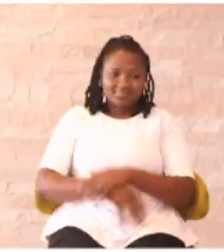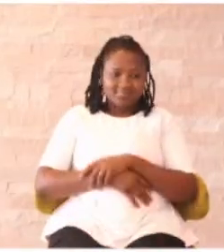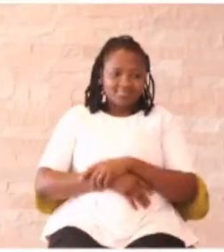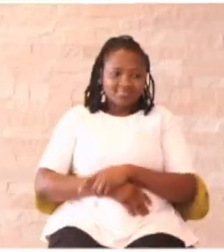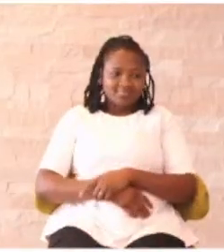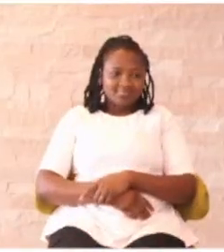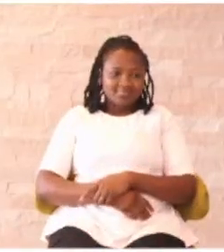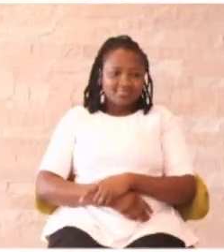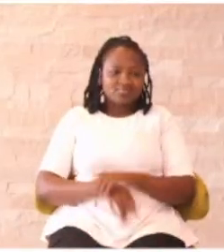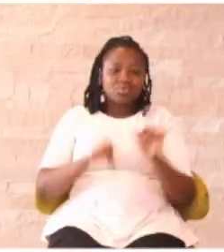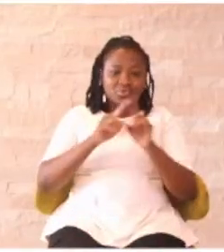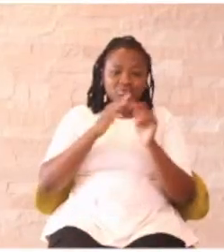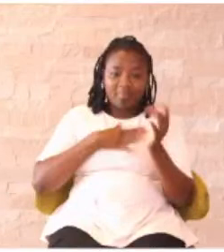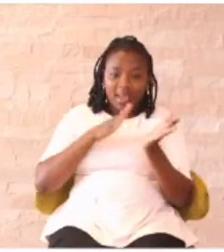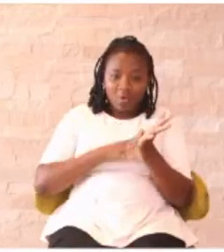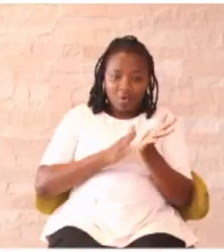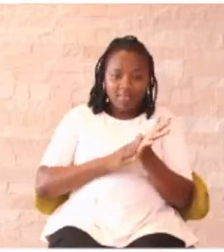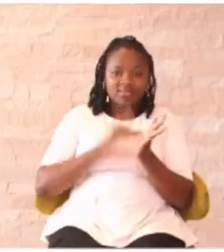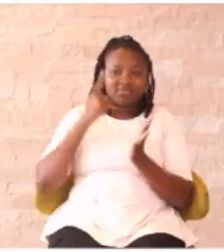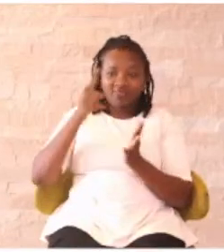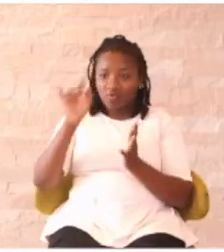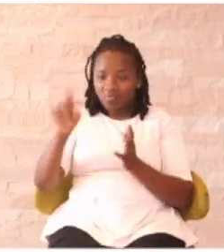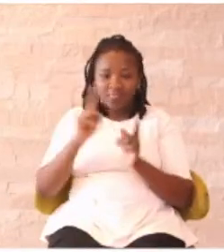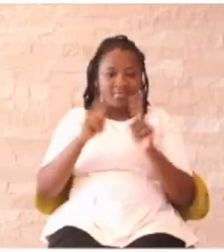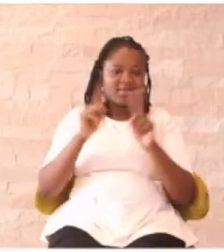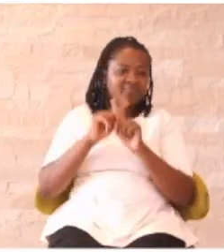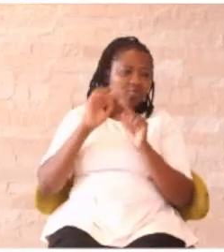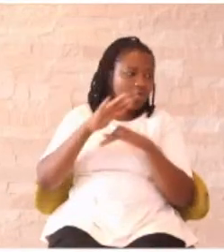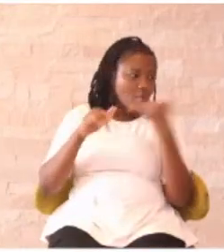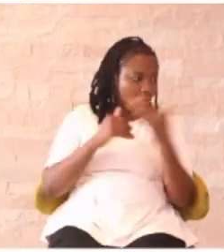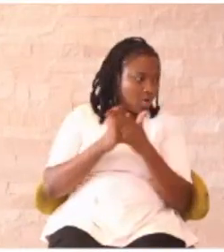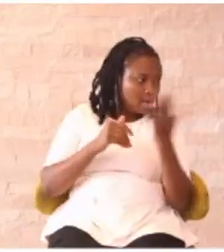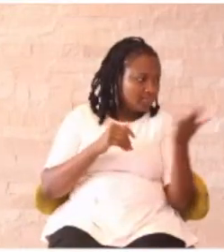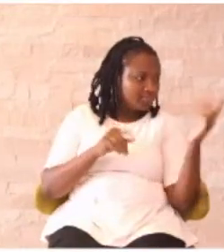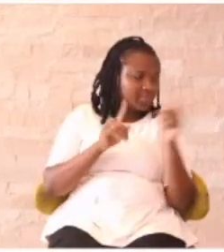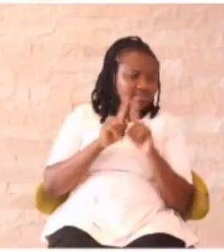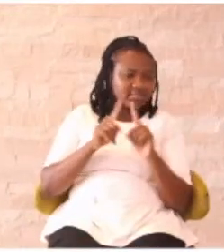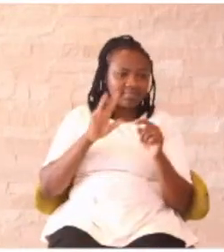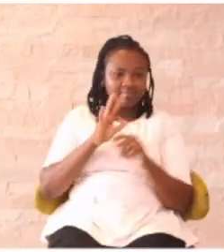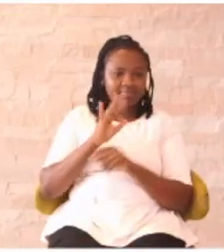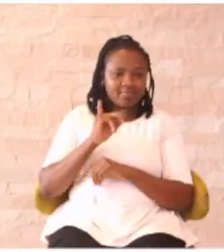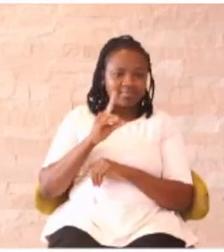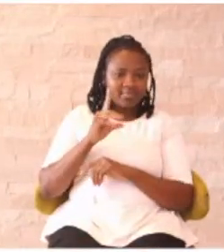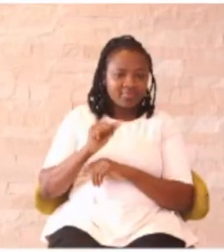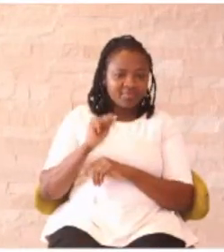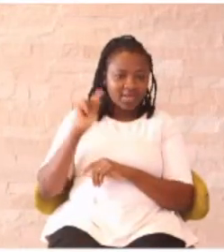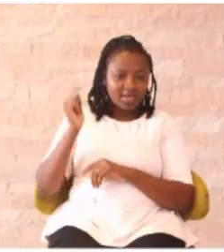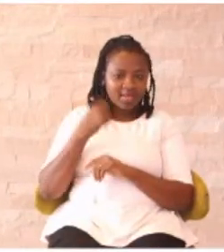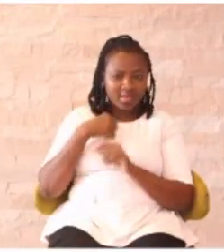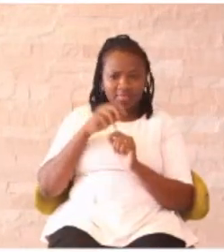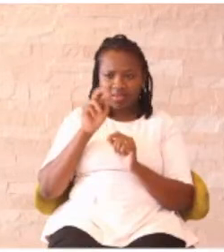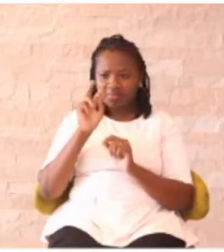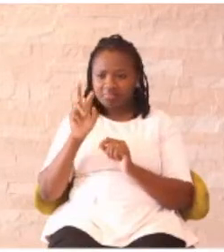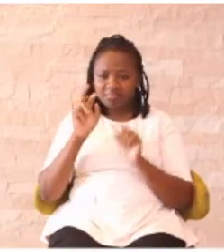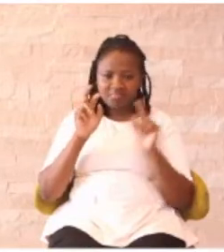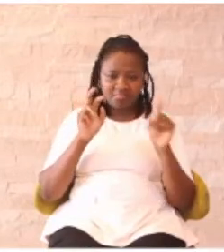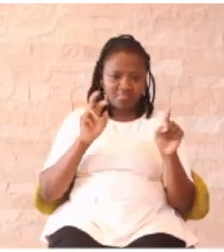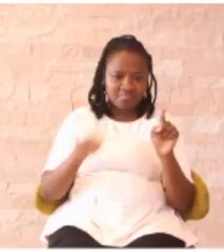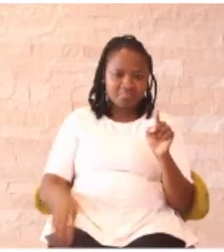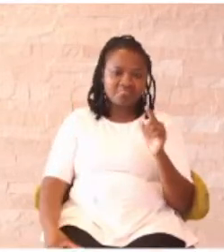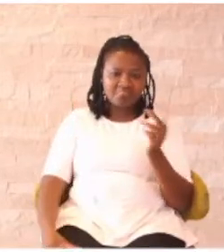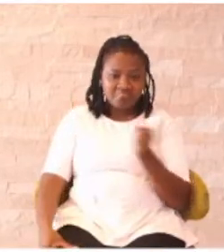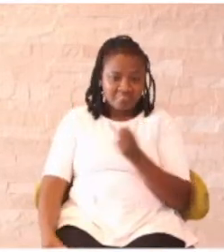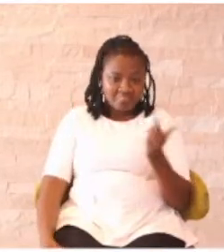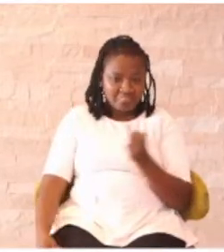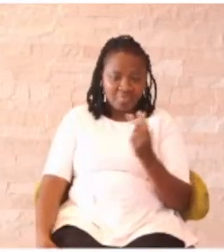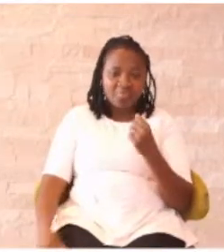Actually, it's just a comment, not only for FOWODE, but also maybe FIDA-Kenya. Looking at the wonderful works